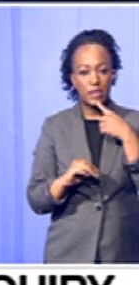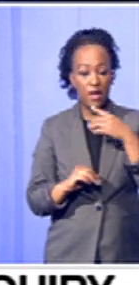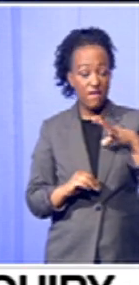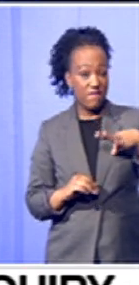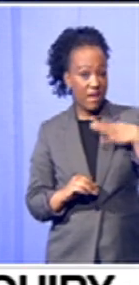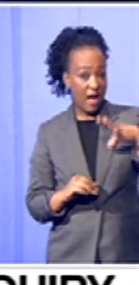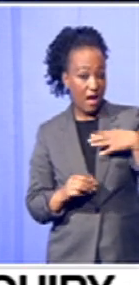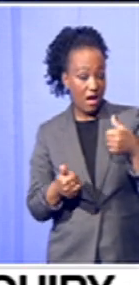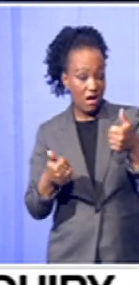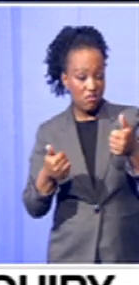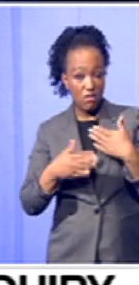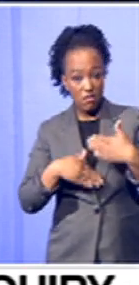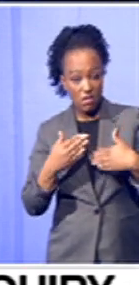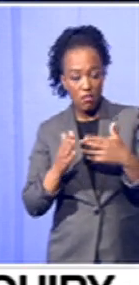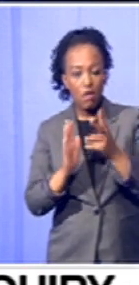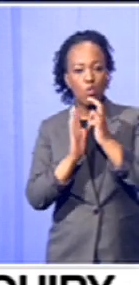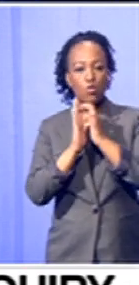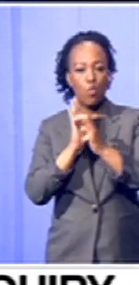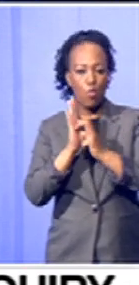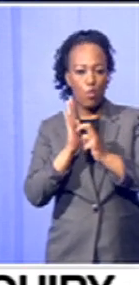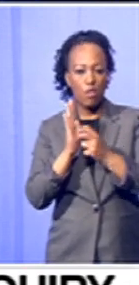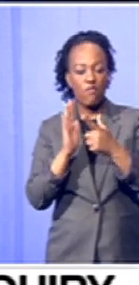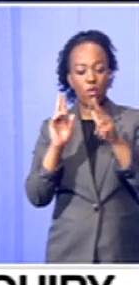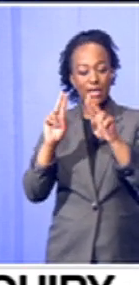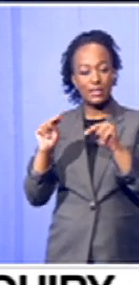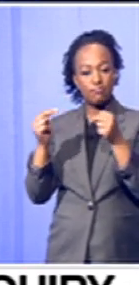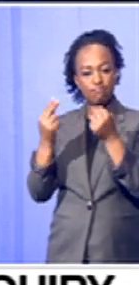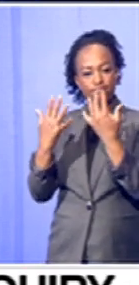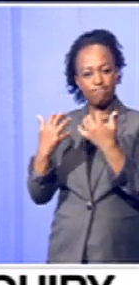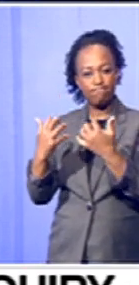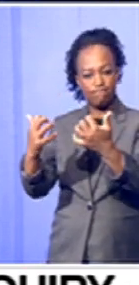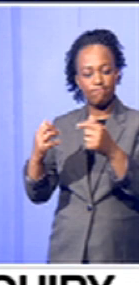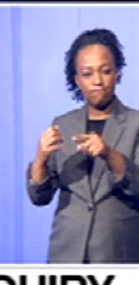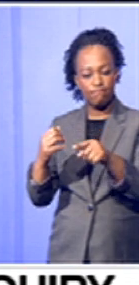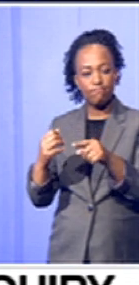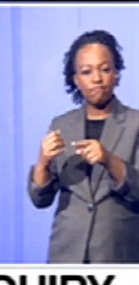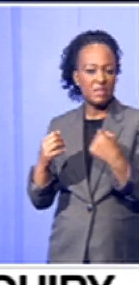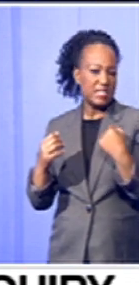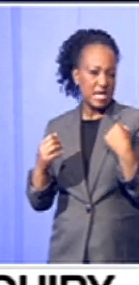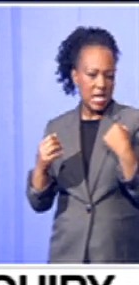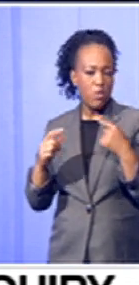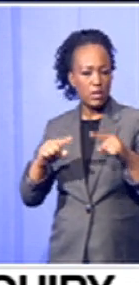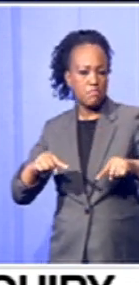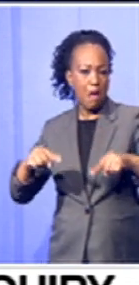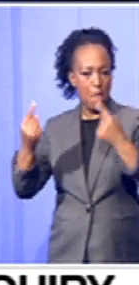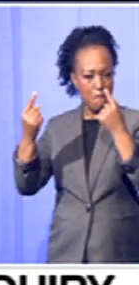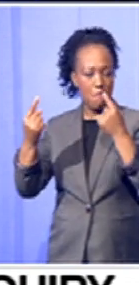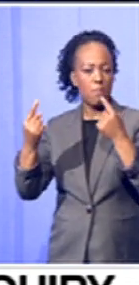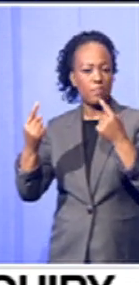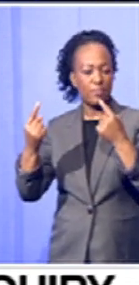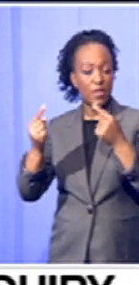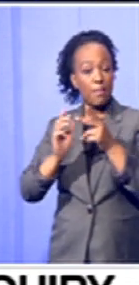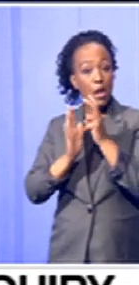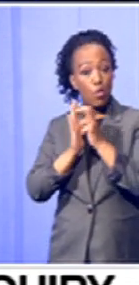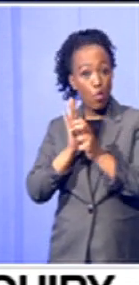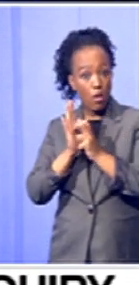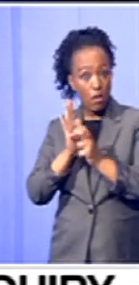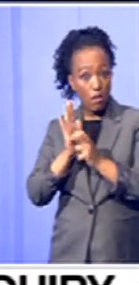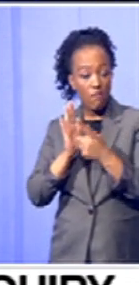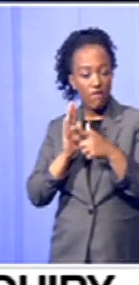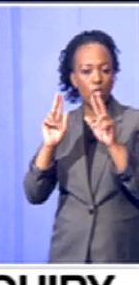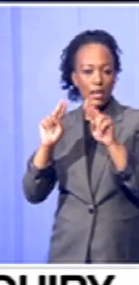the rules of the National Assembly, which is what she was challenging. The rules of the National Assembly must